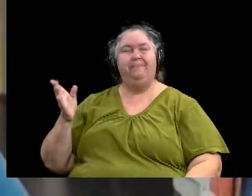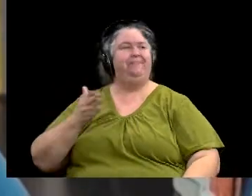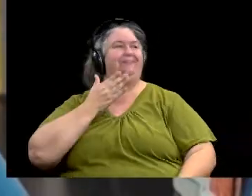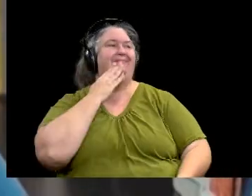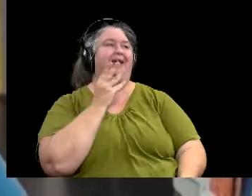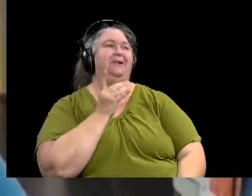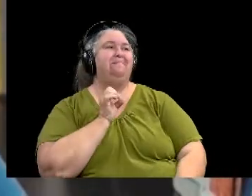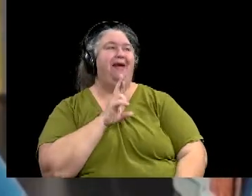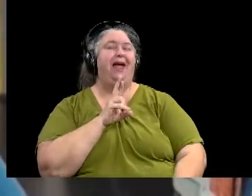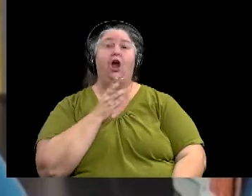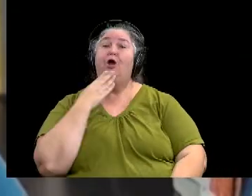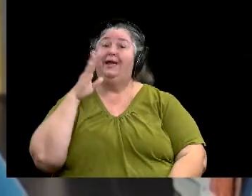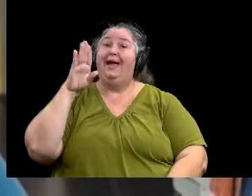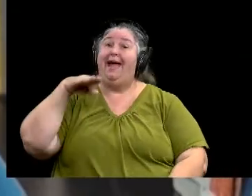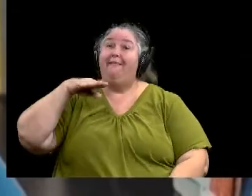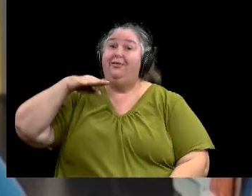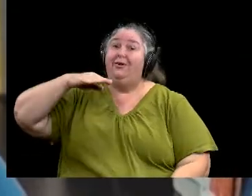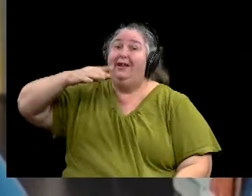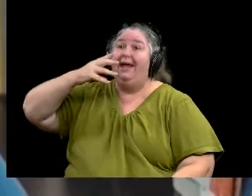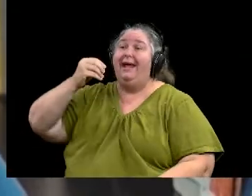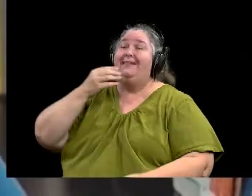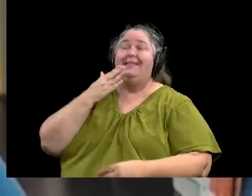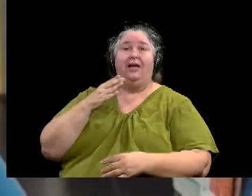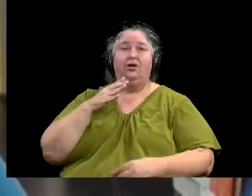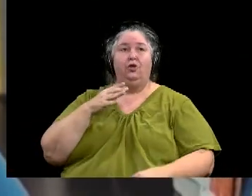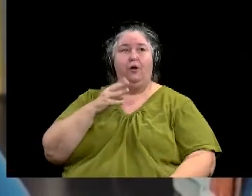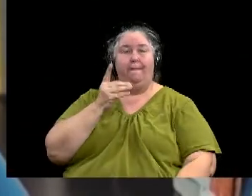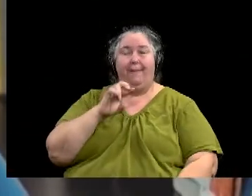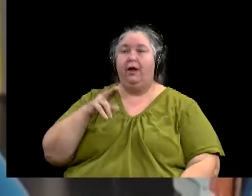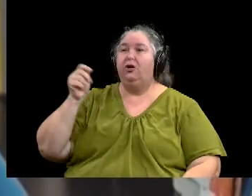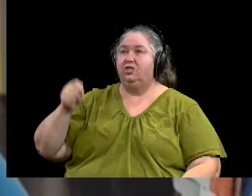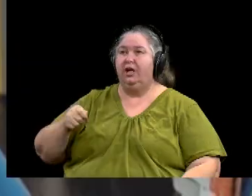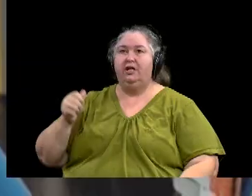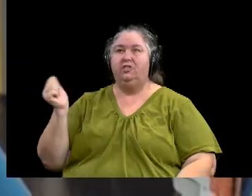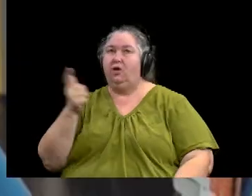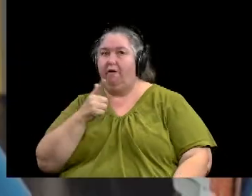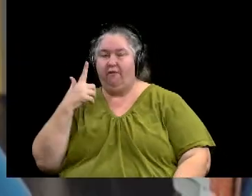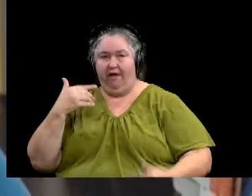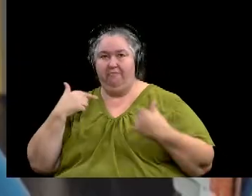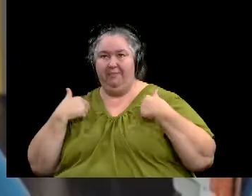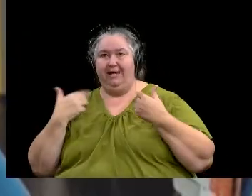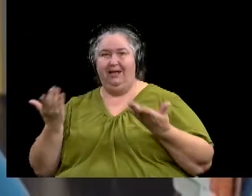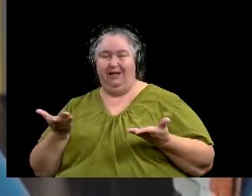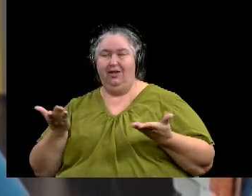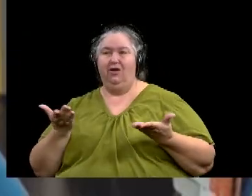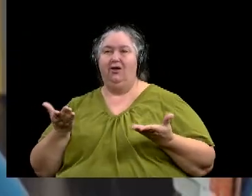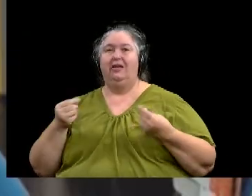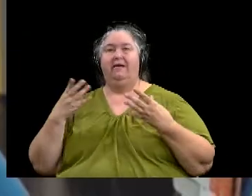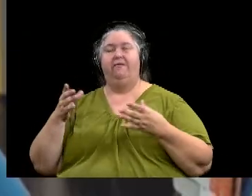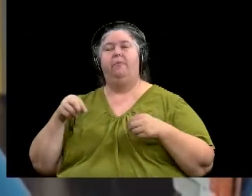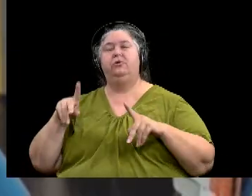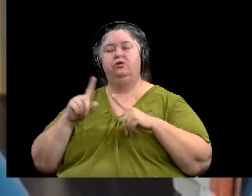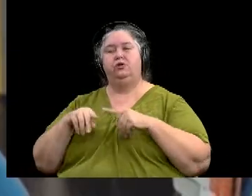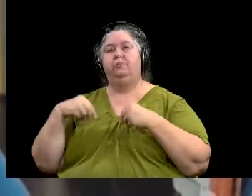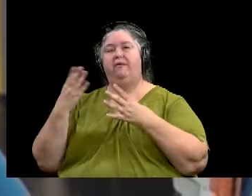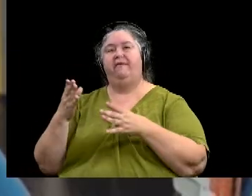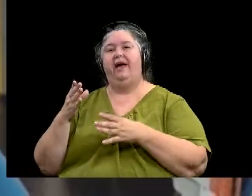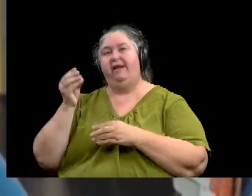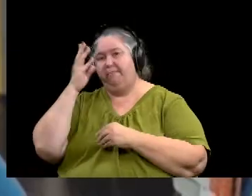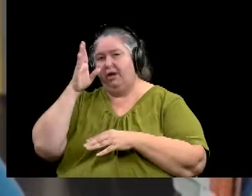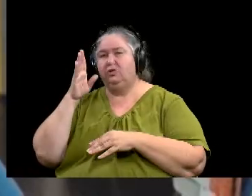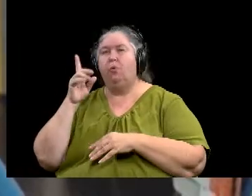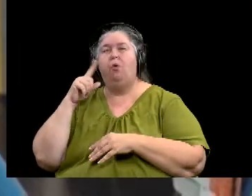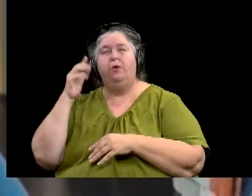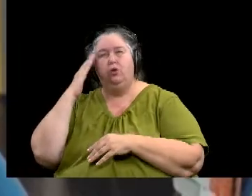and Judge and everyone else for having me today and giving me the opportunity to provide some information on what we know about the vaccine rollout and what we're doing to plan